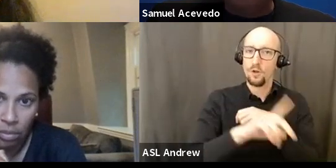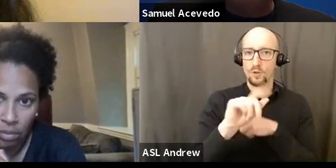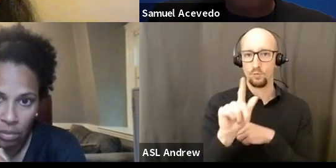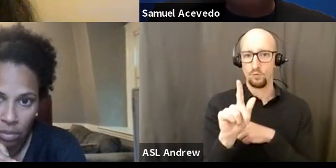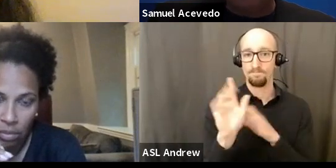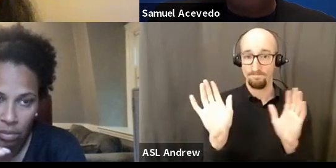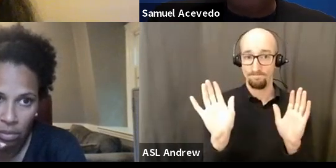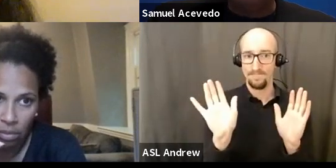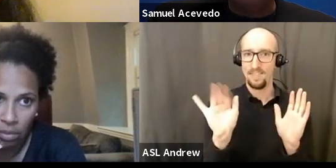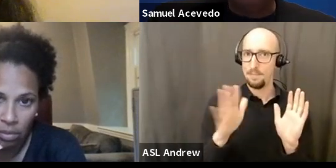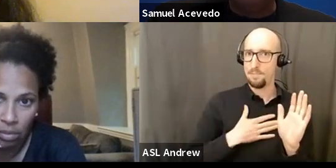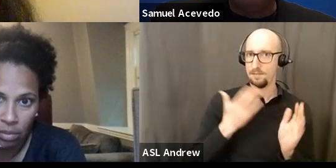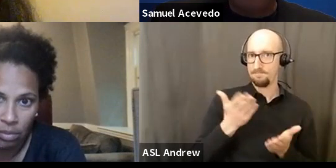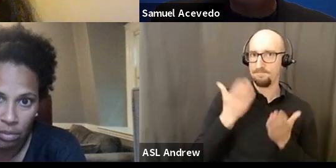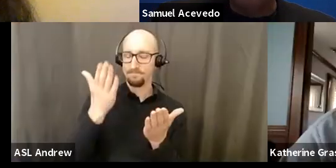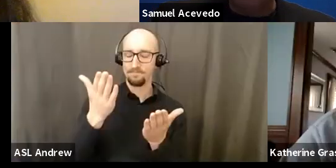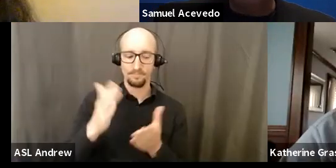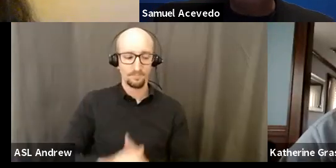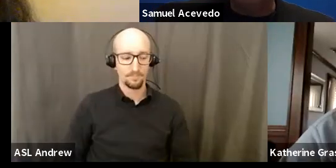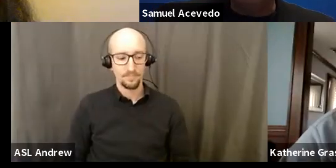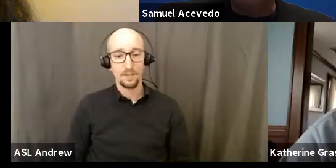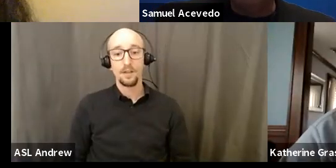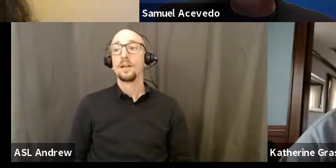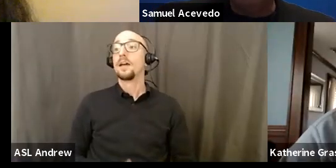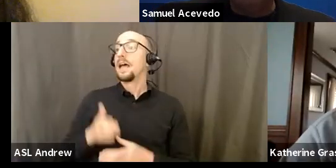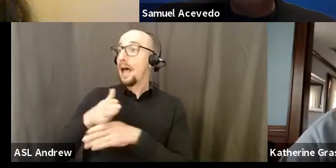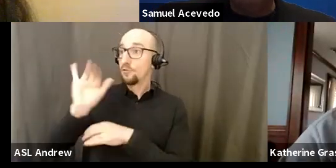I think by then, magically,